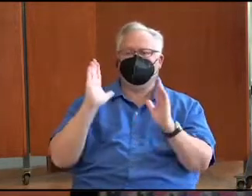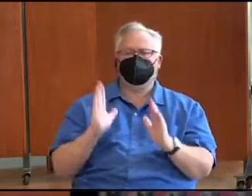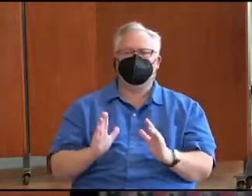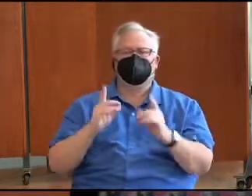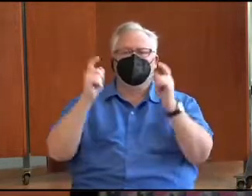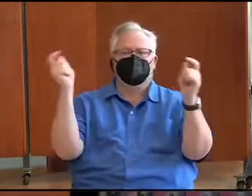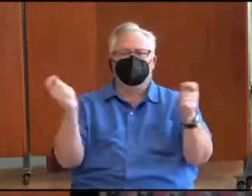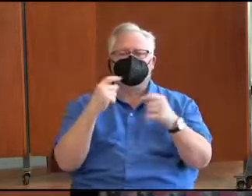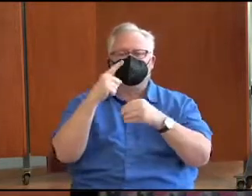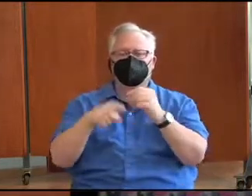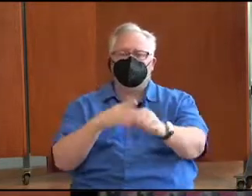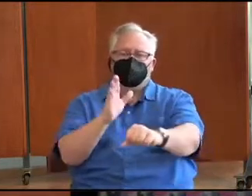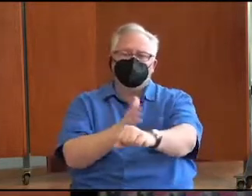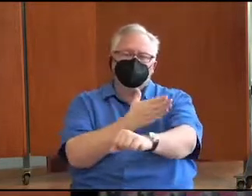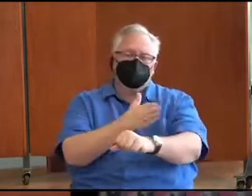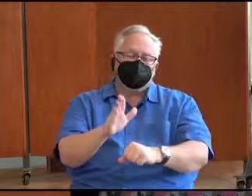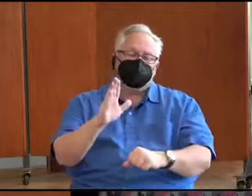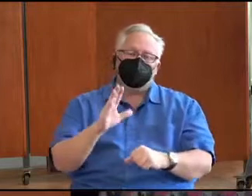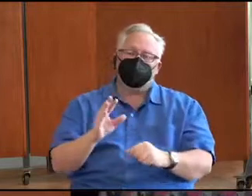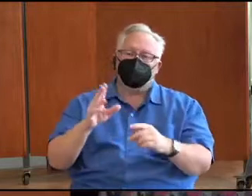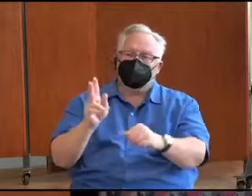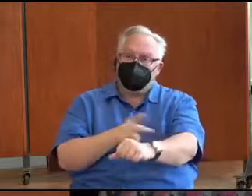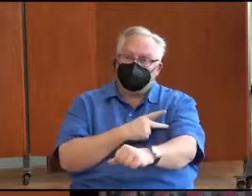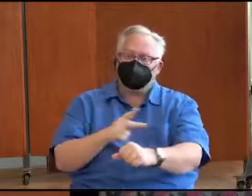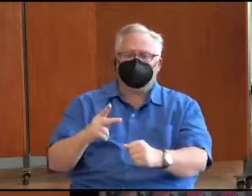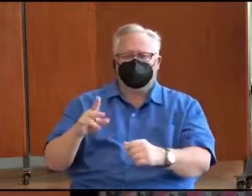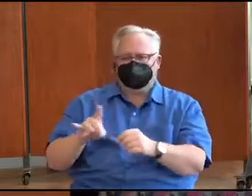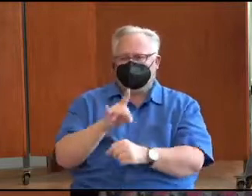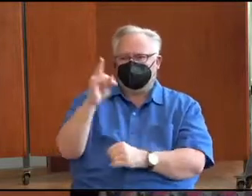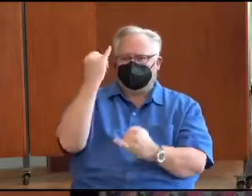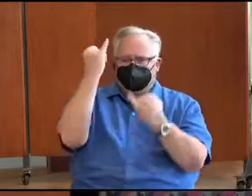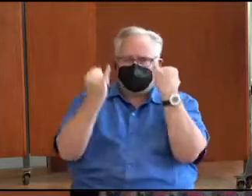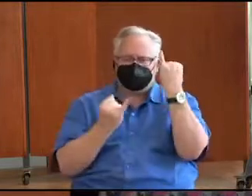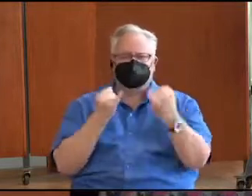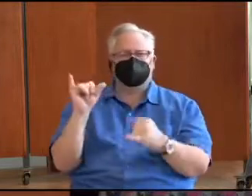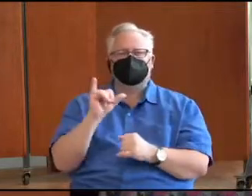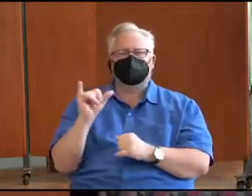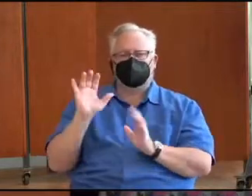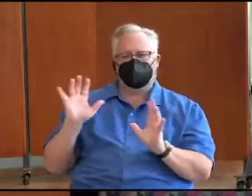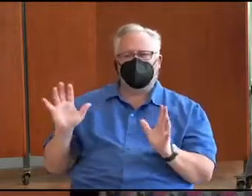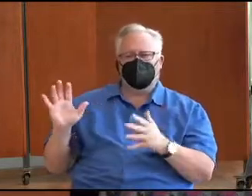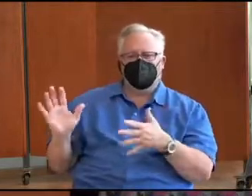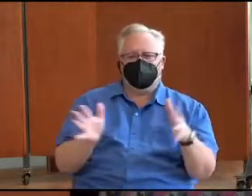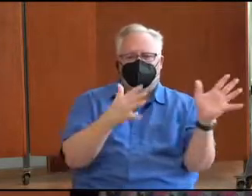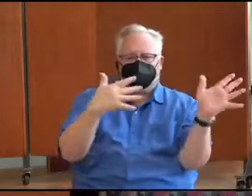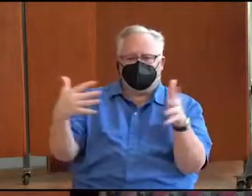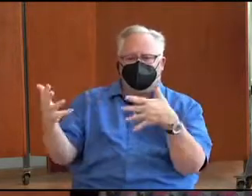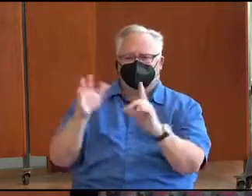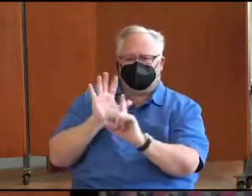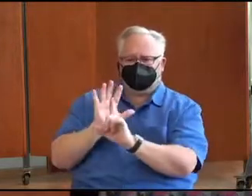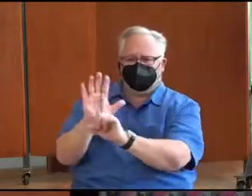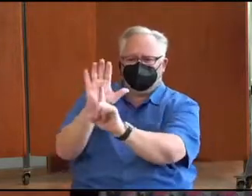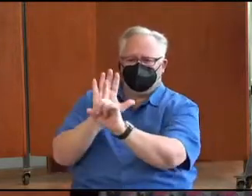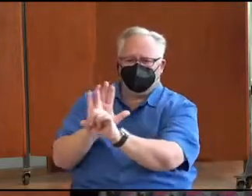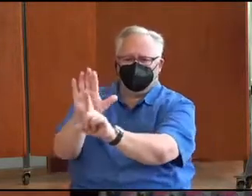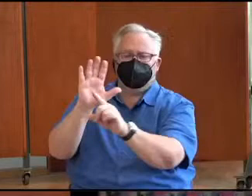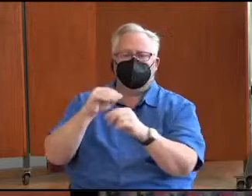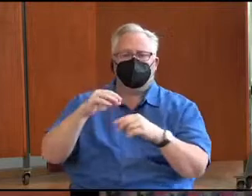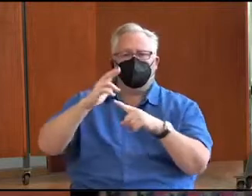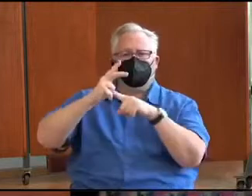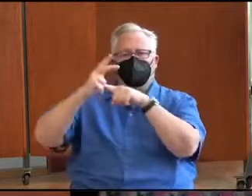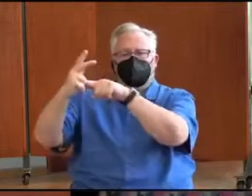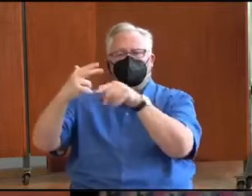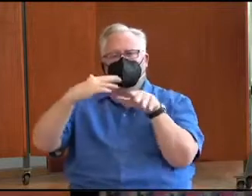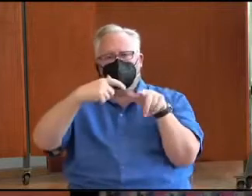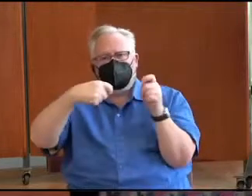and poetry, our spiritual imagination, they are like a wind at our back and a propeller calling us forward.